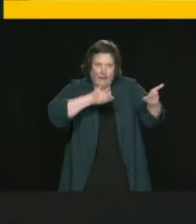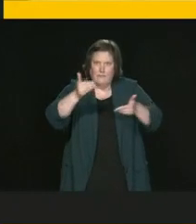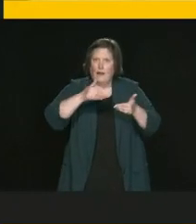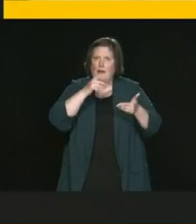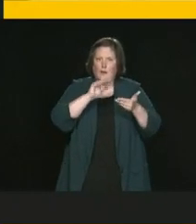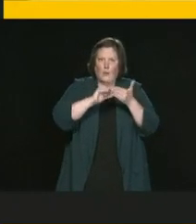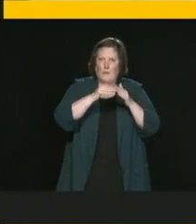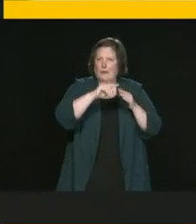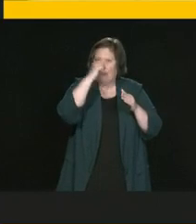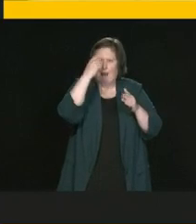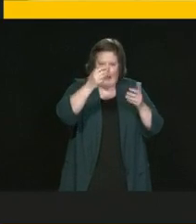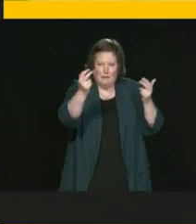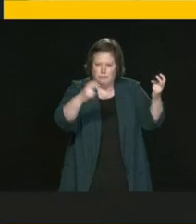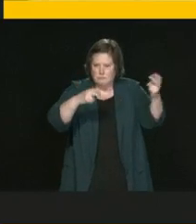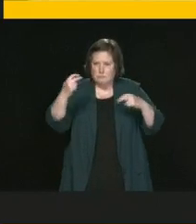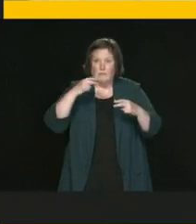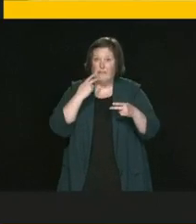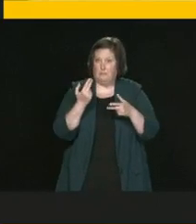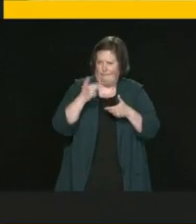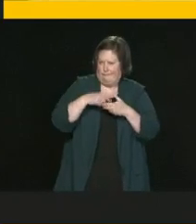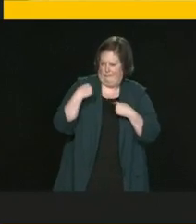heard